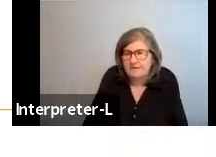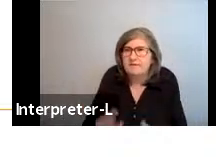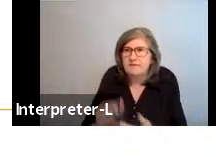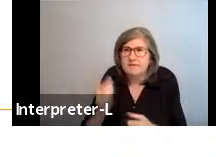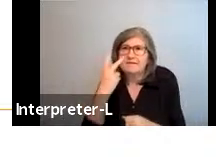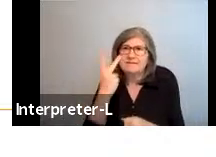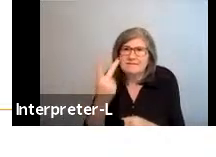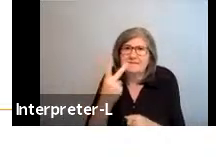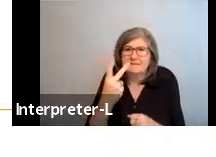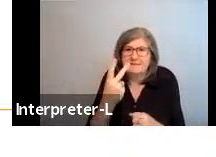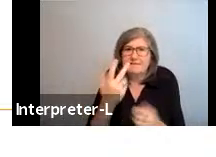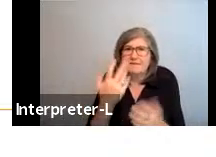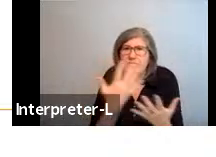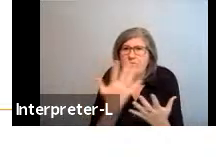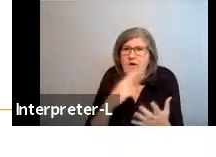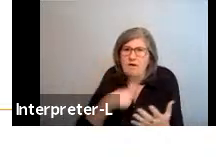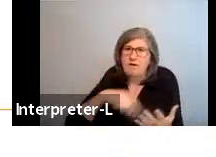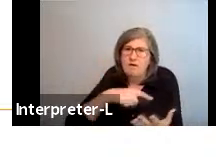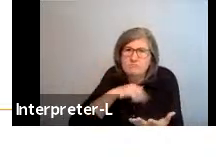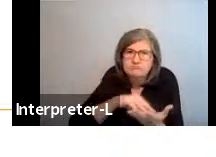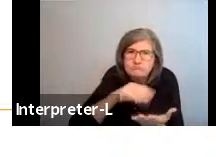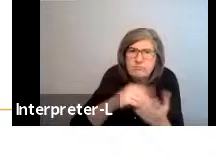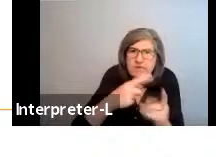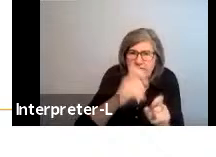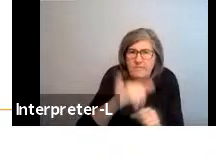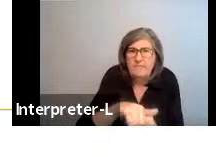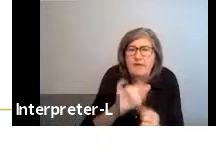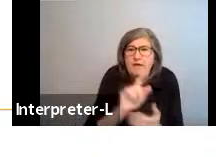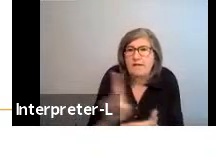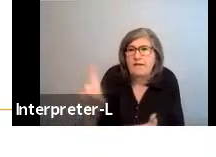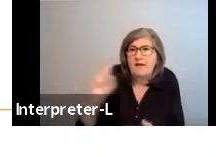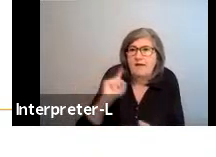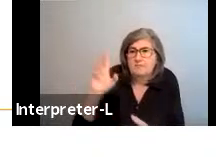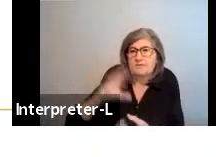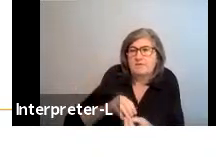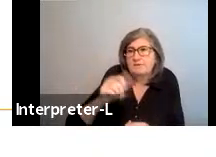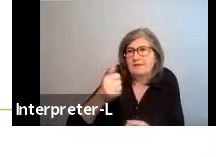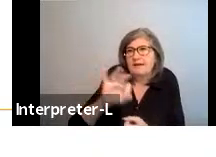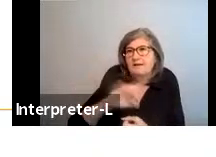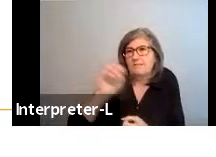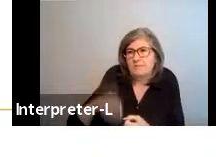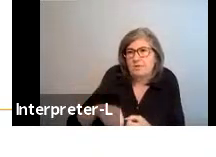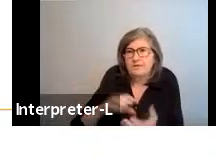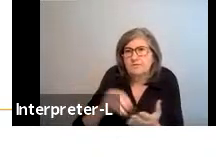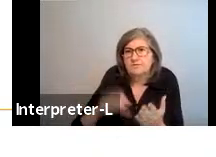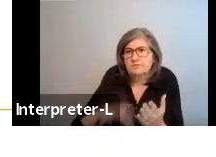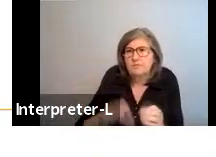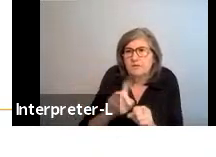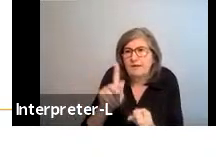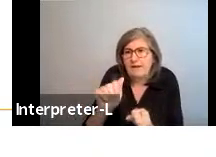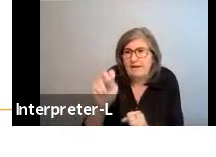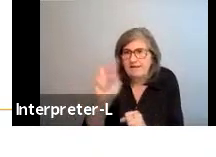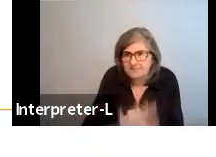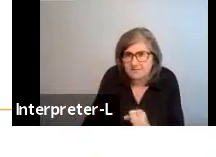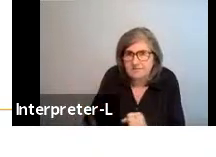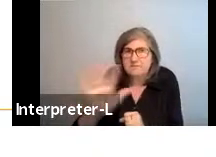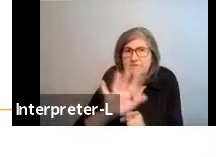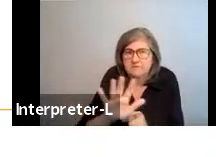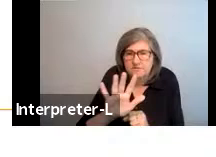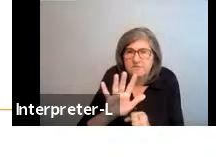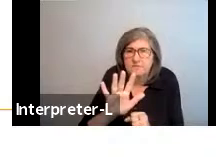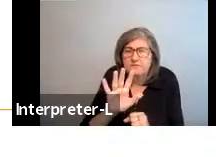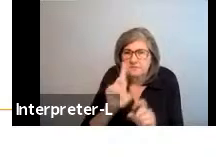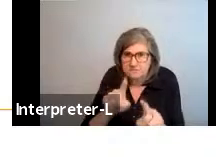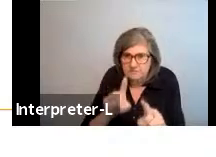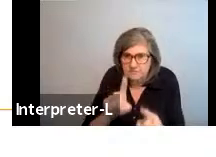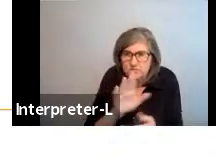terms of takeaways, last week, a total of 19% of students across Kansas have attended